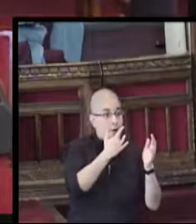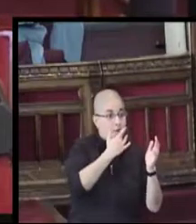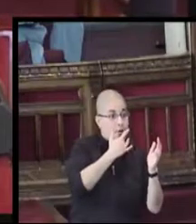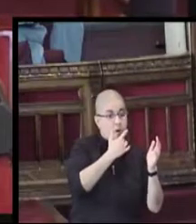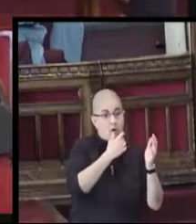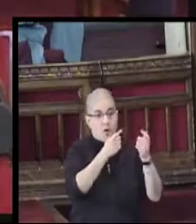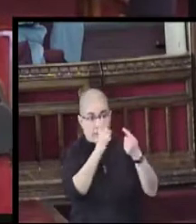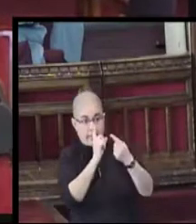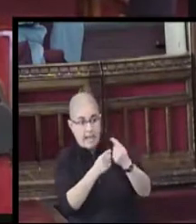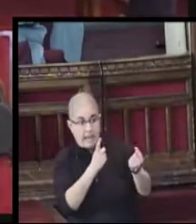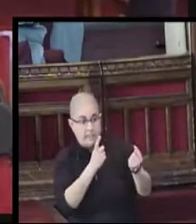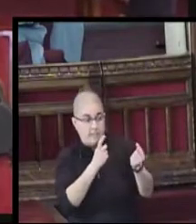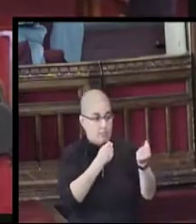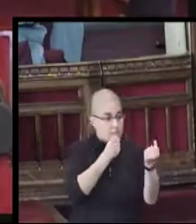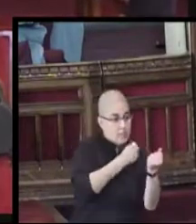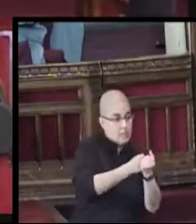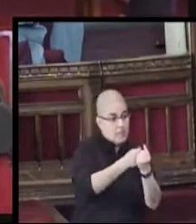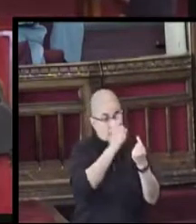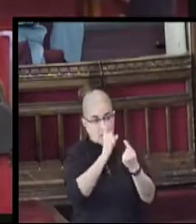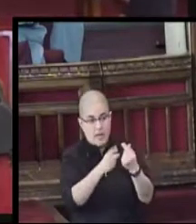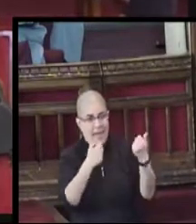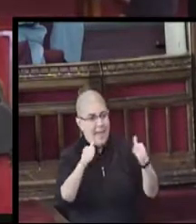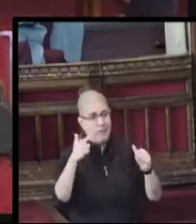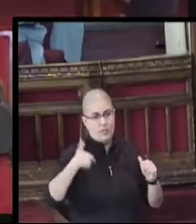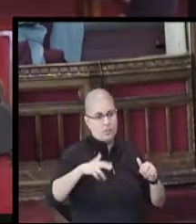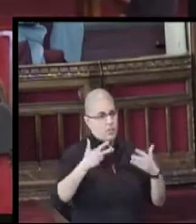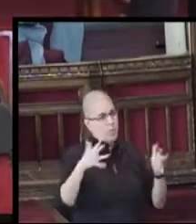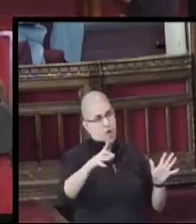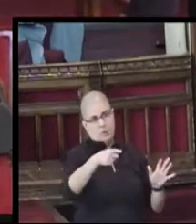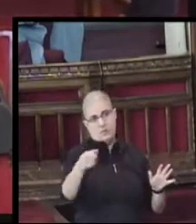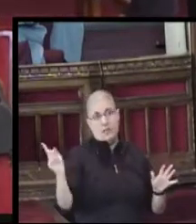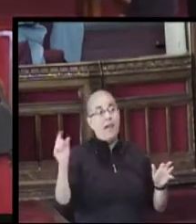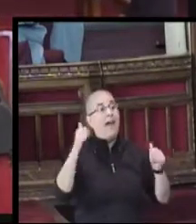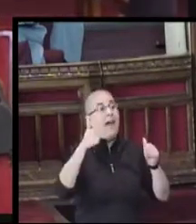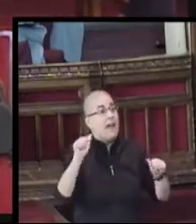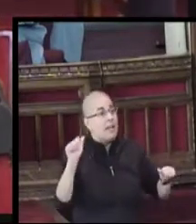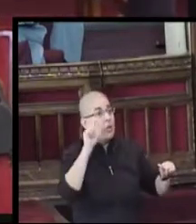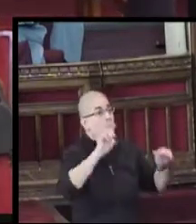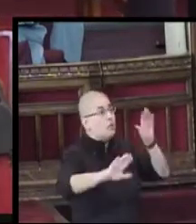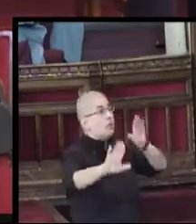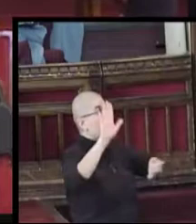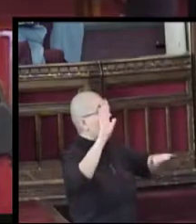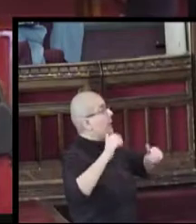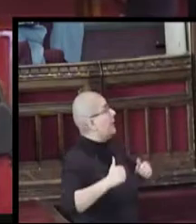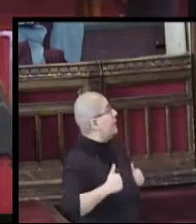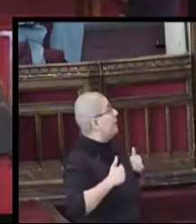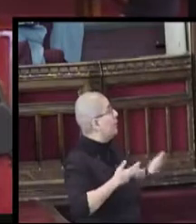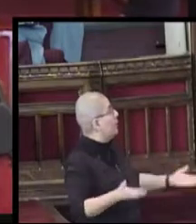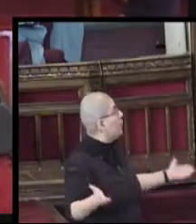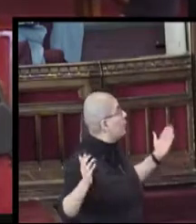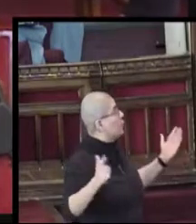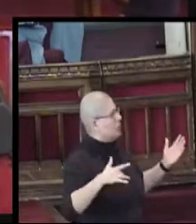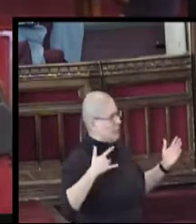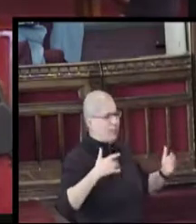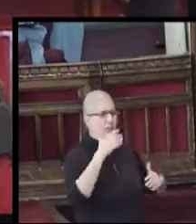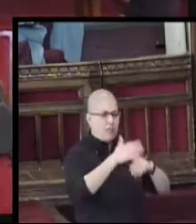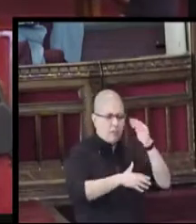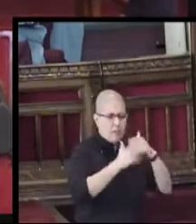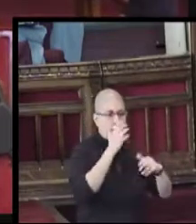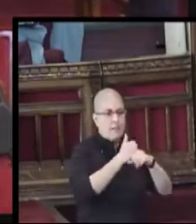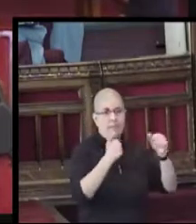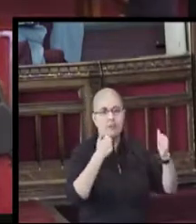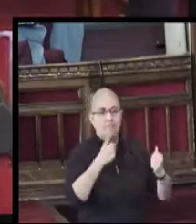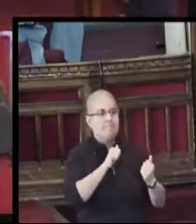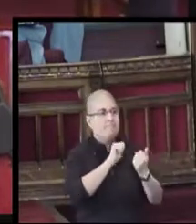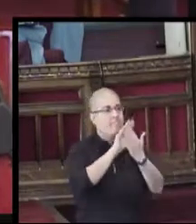against any one particular religion. And I think all citizens should feel comfortable and safe going in front of